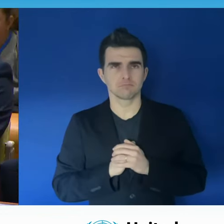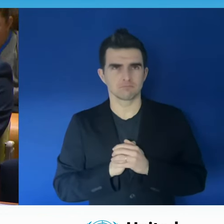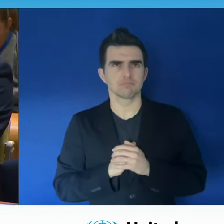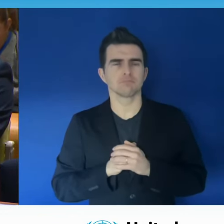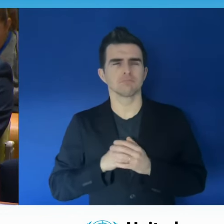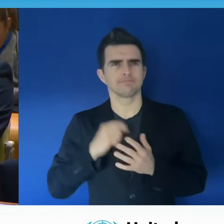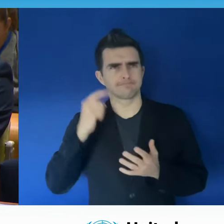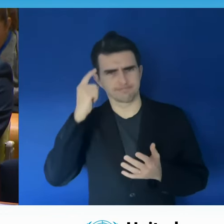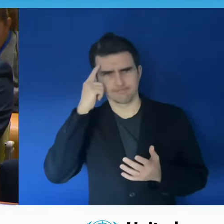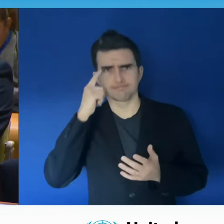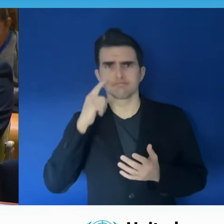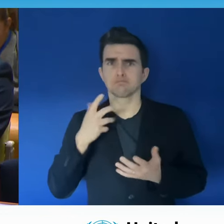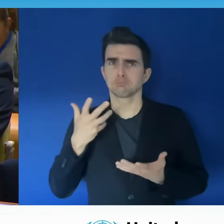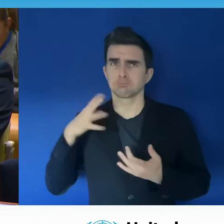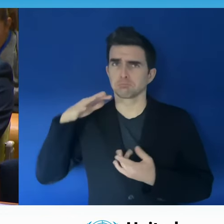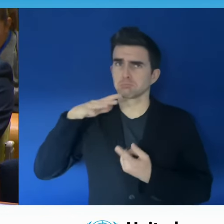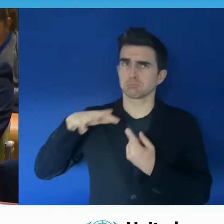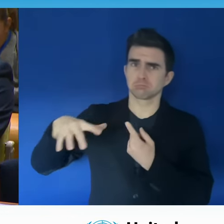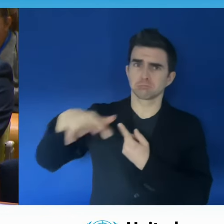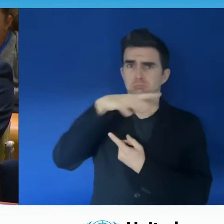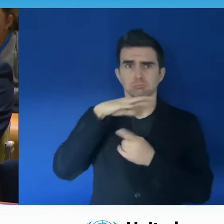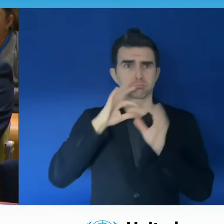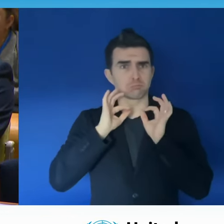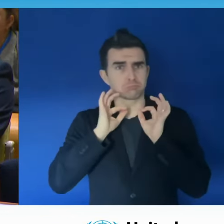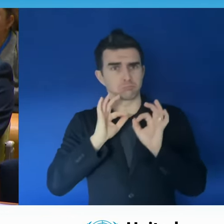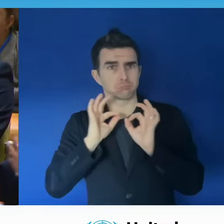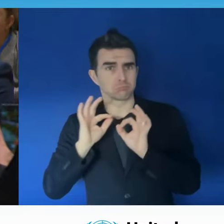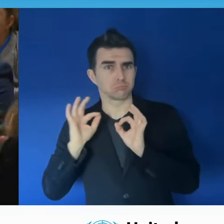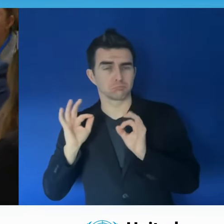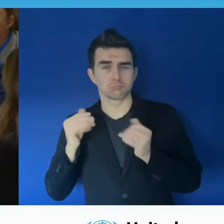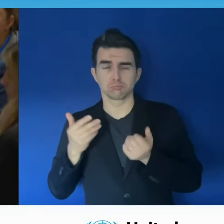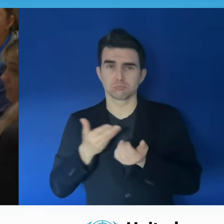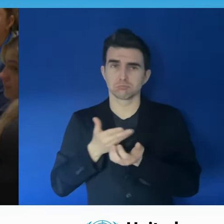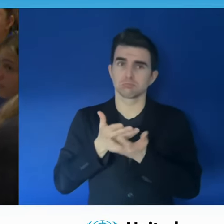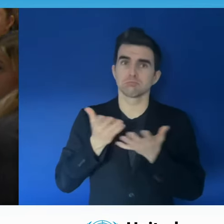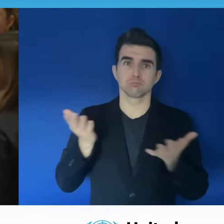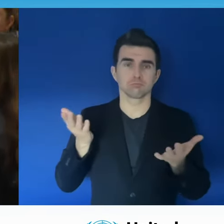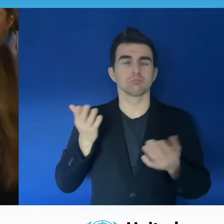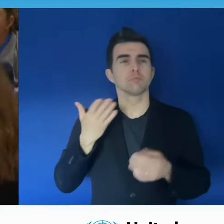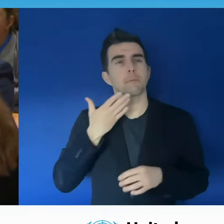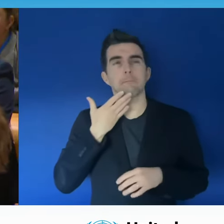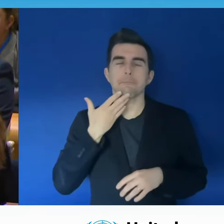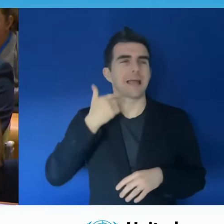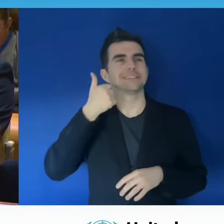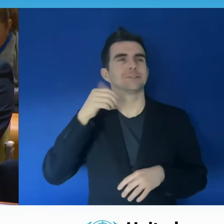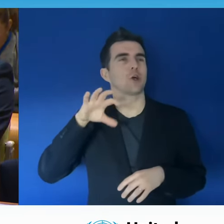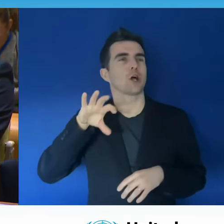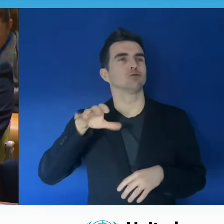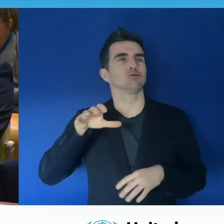Progresando de la pobreza a la prosperidad. Well, going from poverty to prosperity, we as